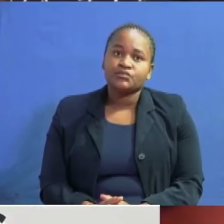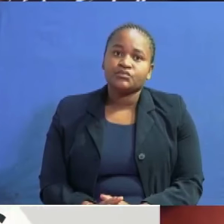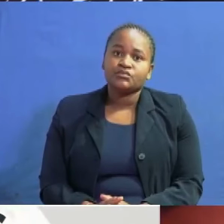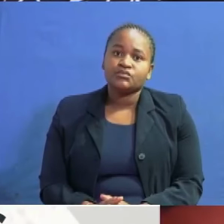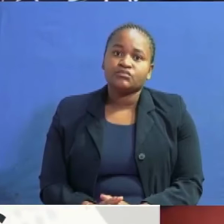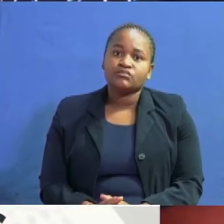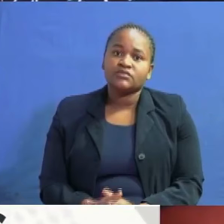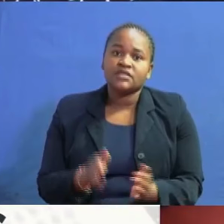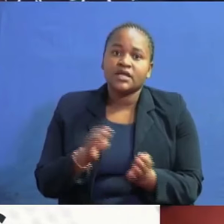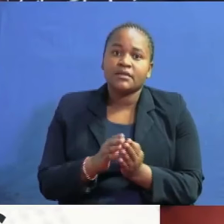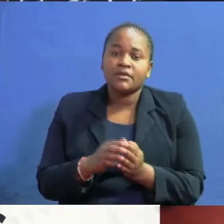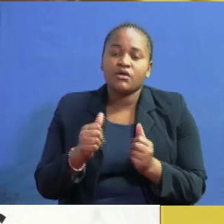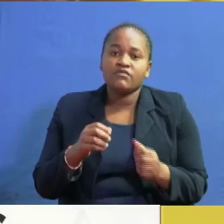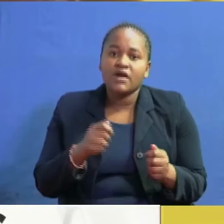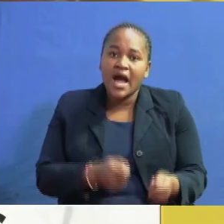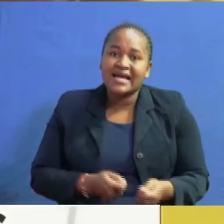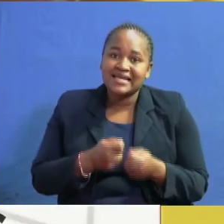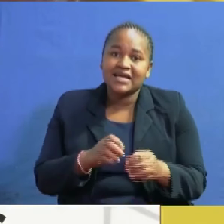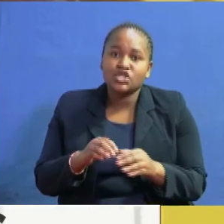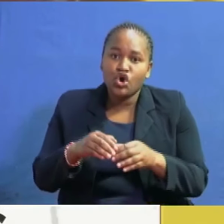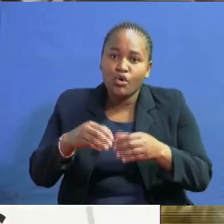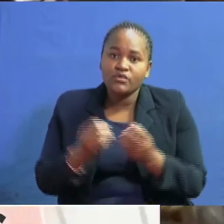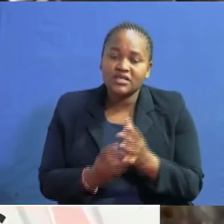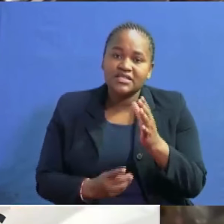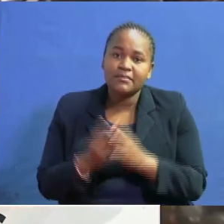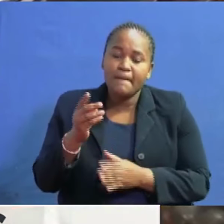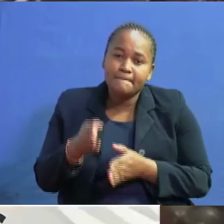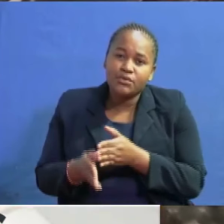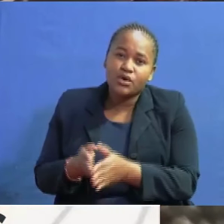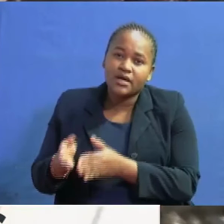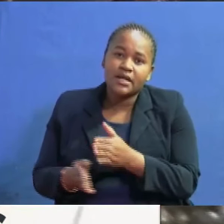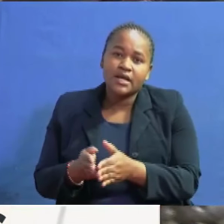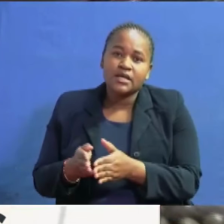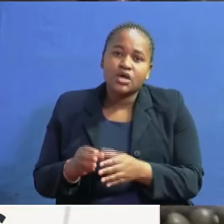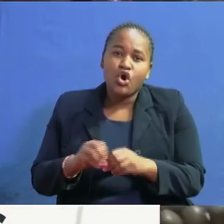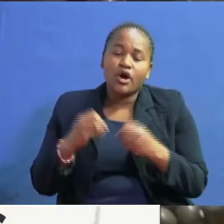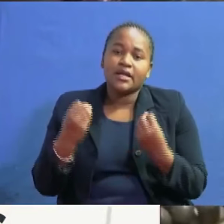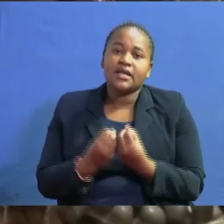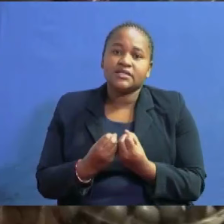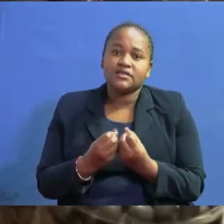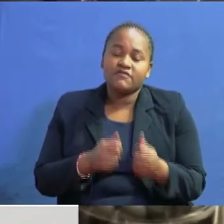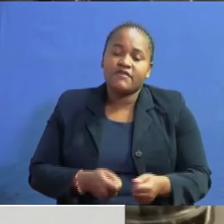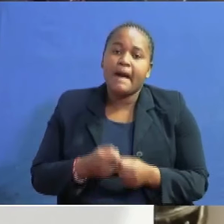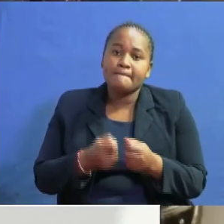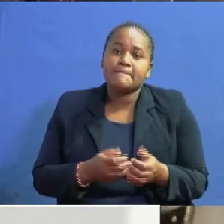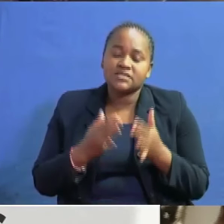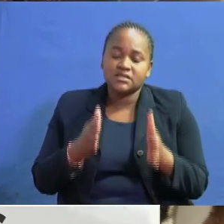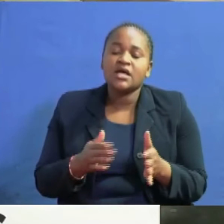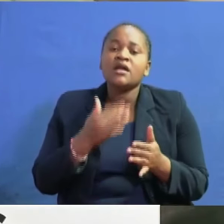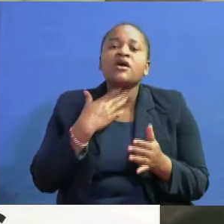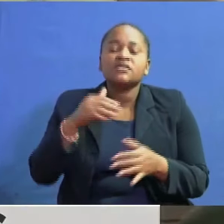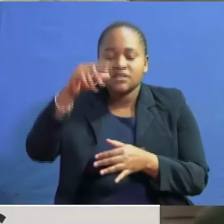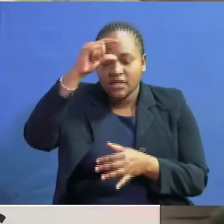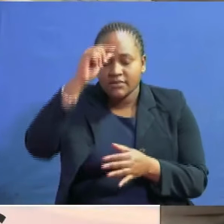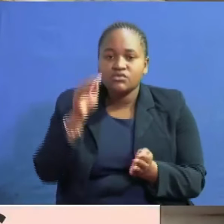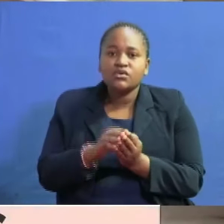The Sustainability Agriculture Community Development Program, SACDEP organization and farmers are urging the government